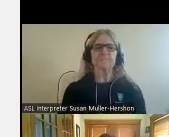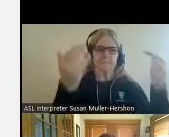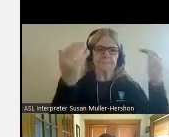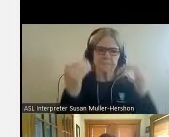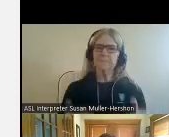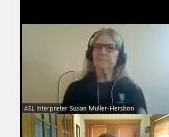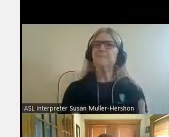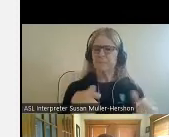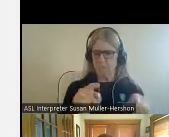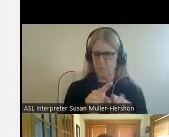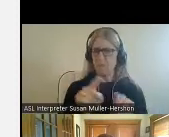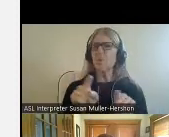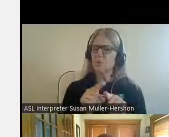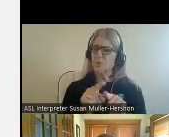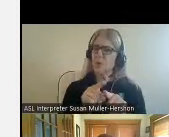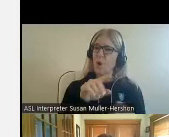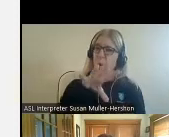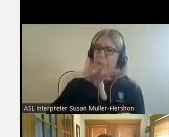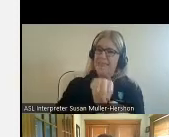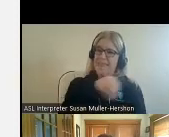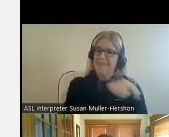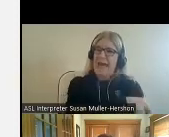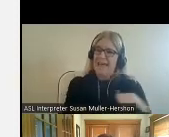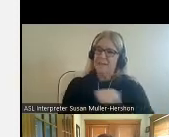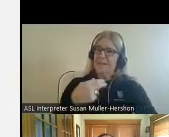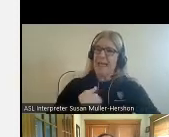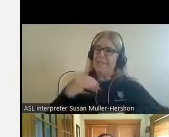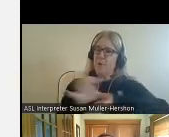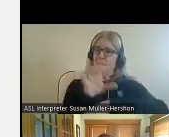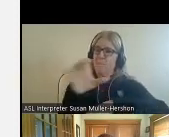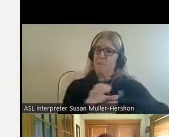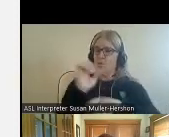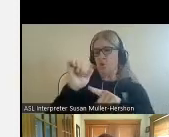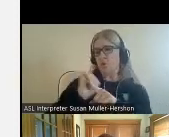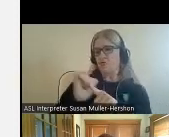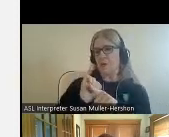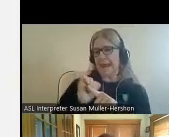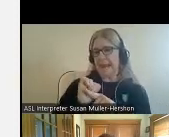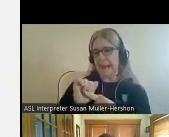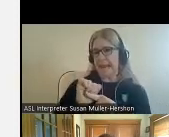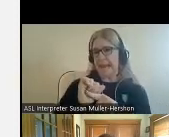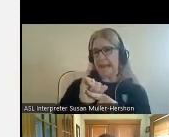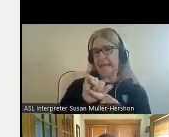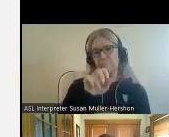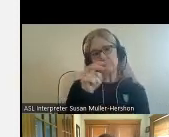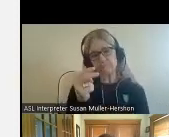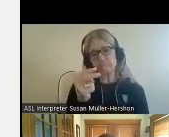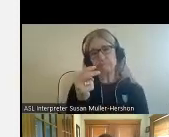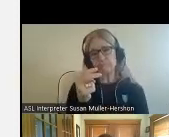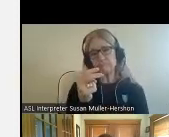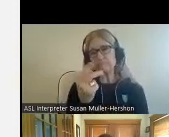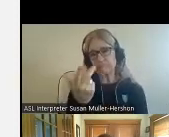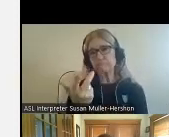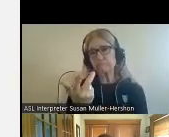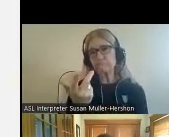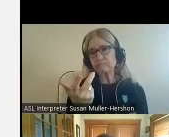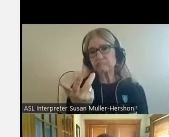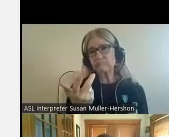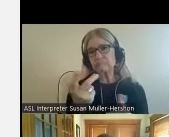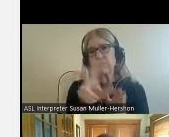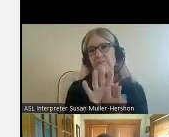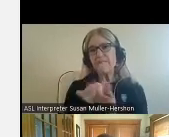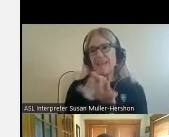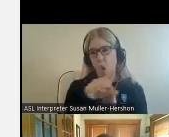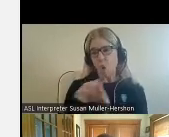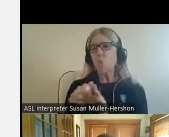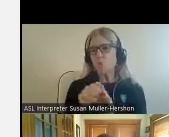There's also, through the hospital, an online resilience training that is comprised of 3 videos that is also a helpful resource if